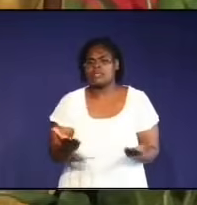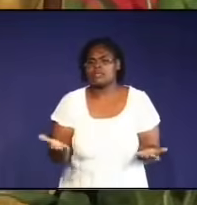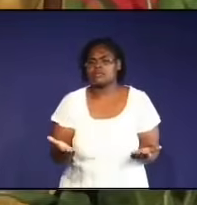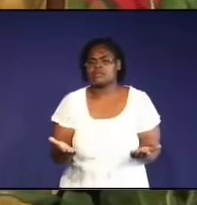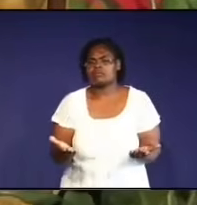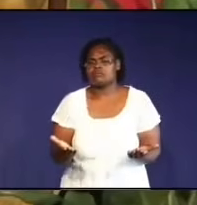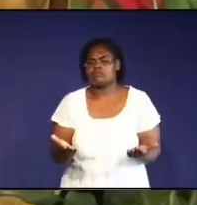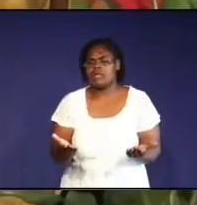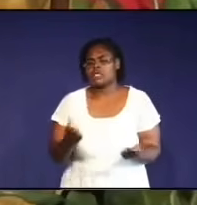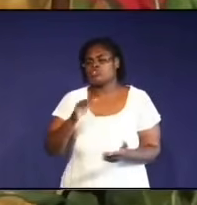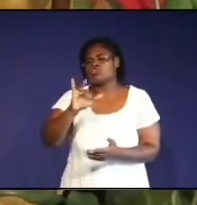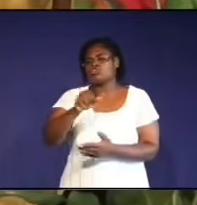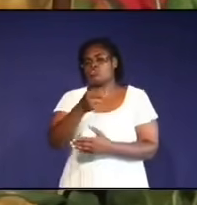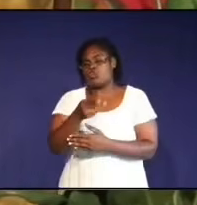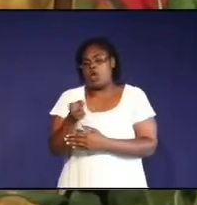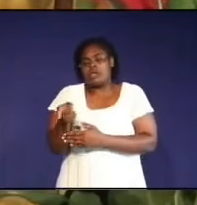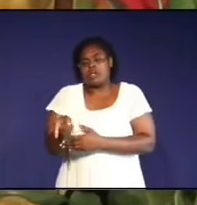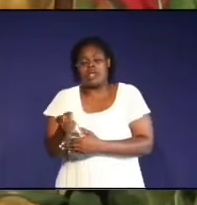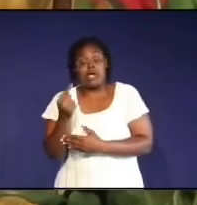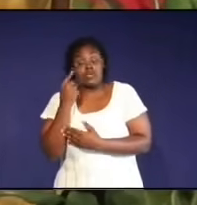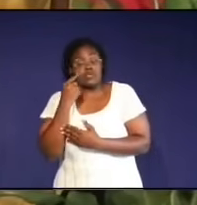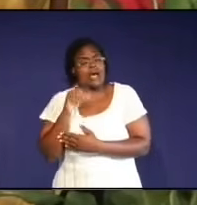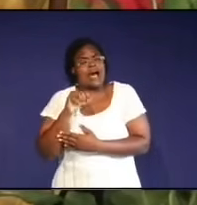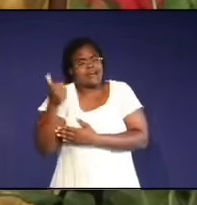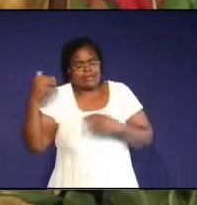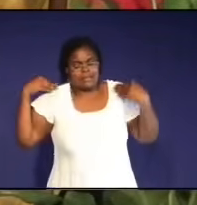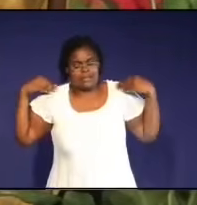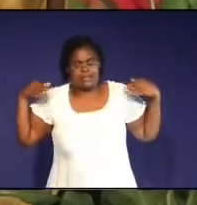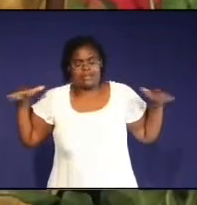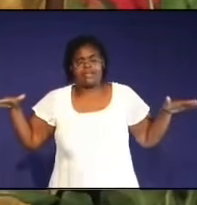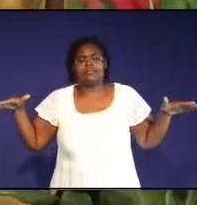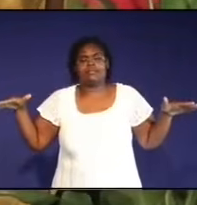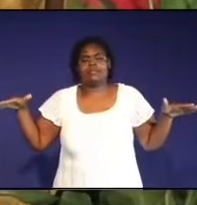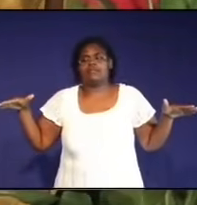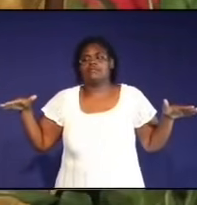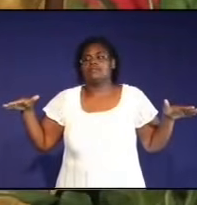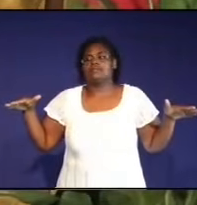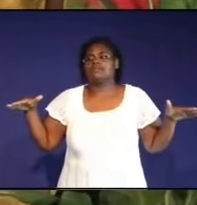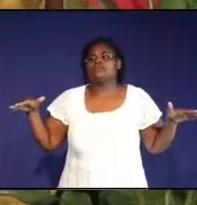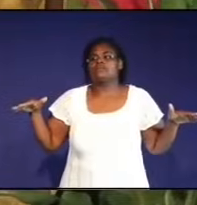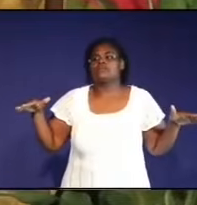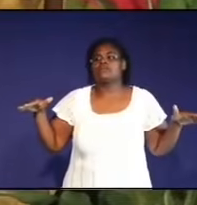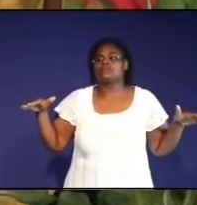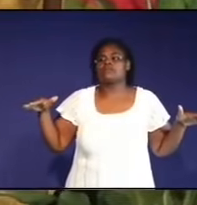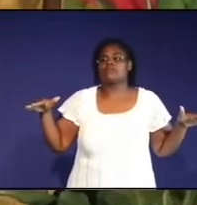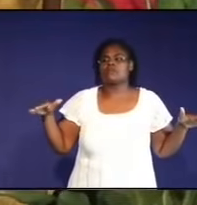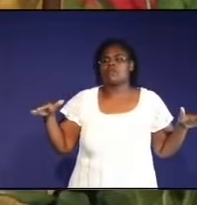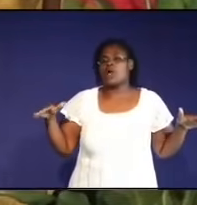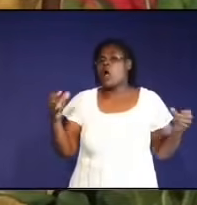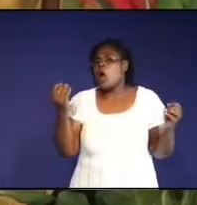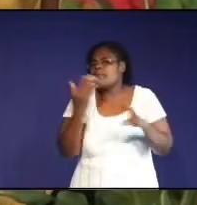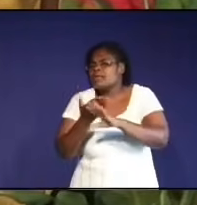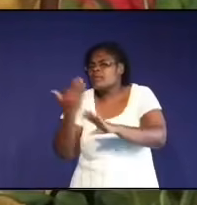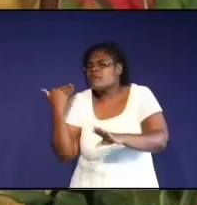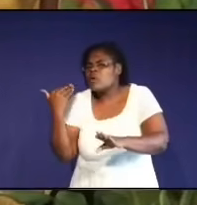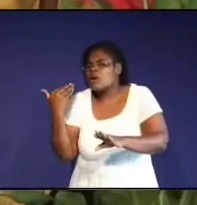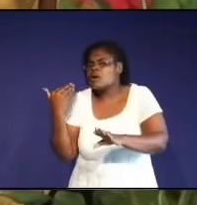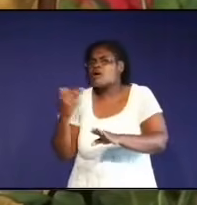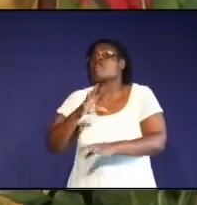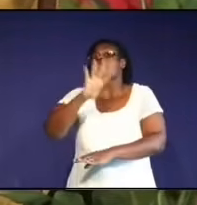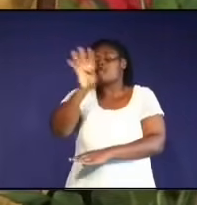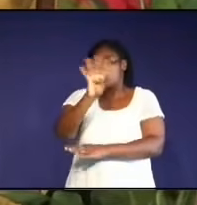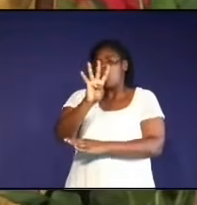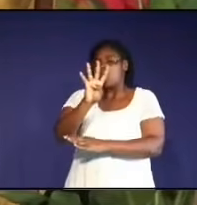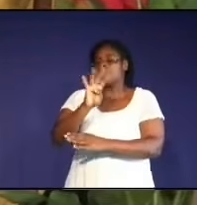then I saw another angel. So how many were the others?